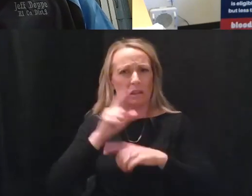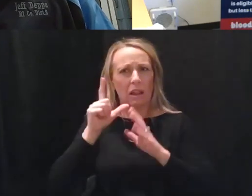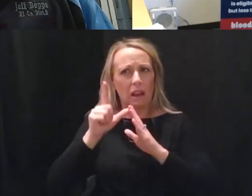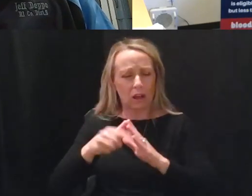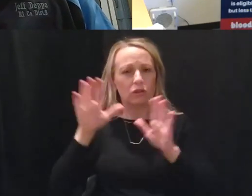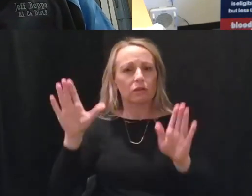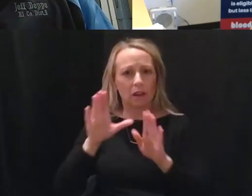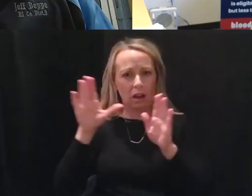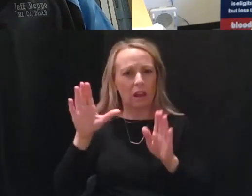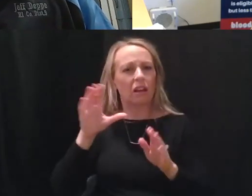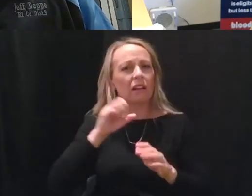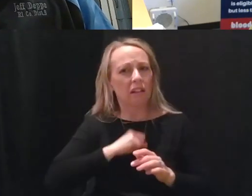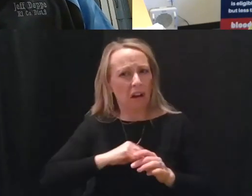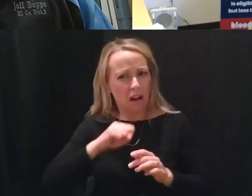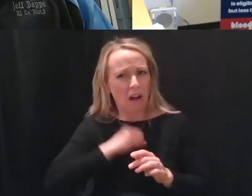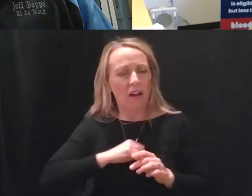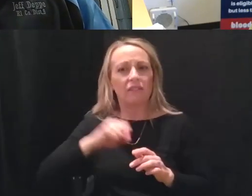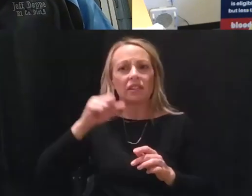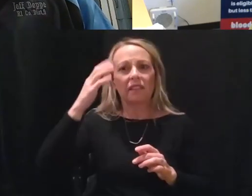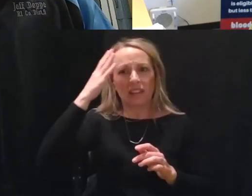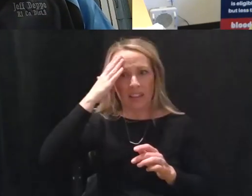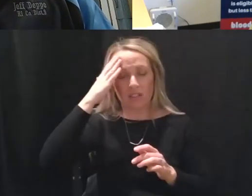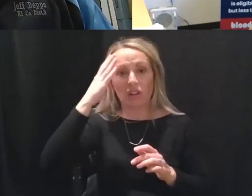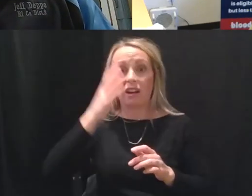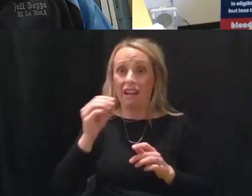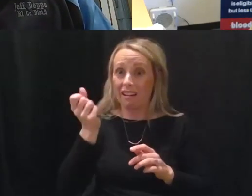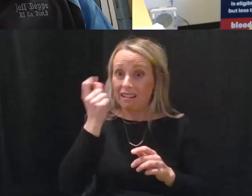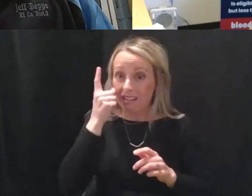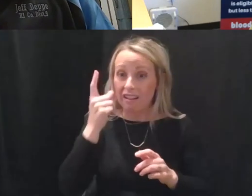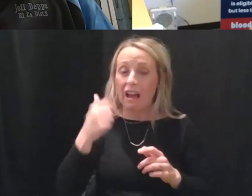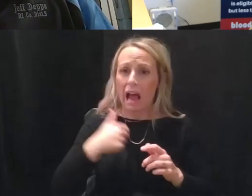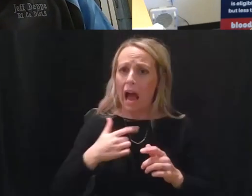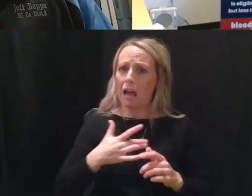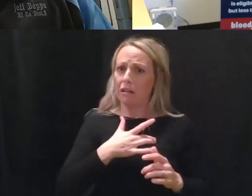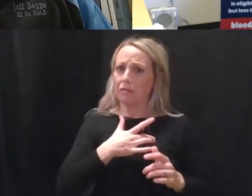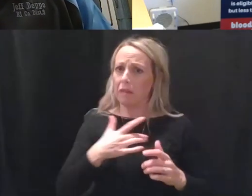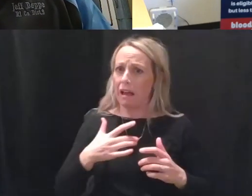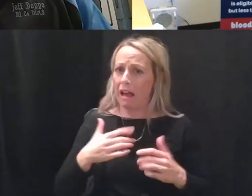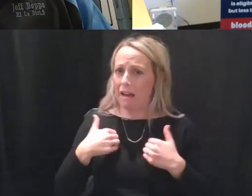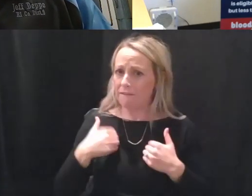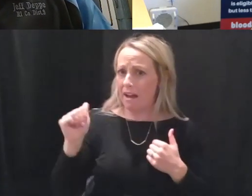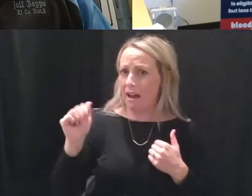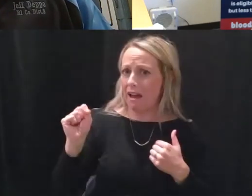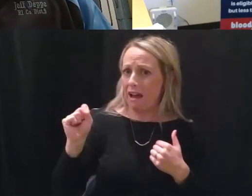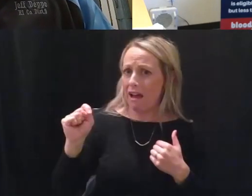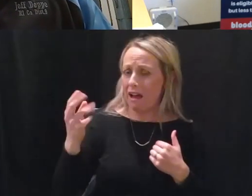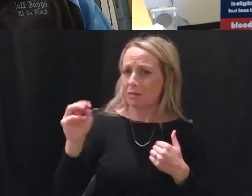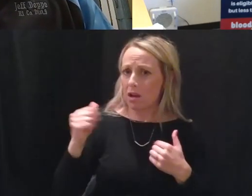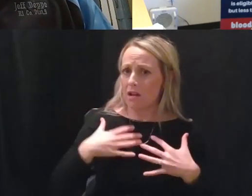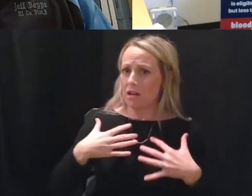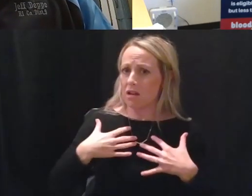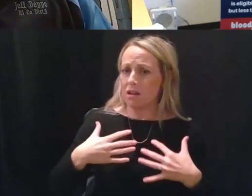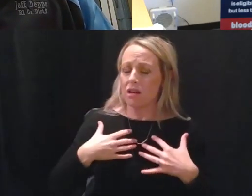with the cough, because I'm an asthmatic, I normally do albuterol. And if I have to do albuterol 3 times in a day, I'm supposed to call